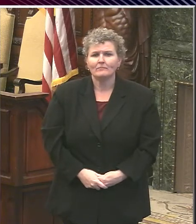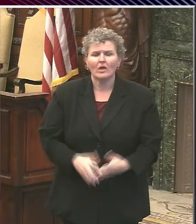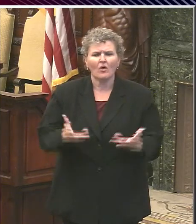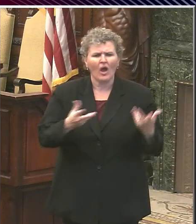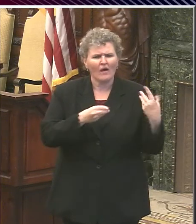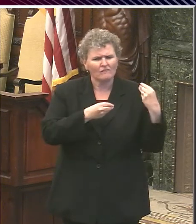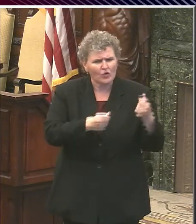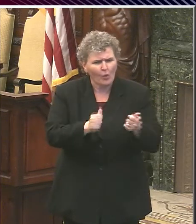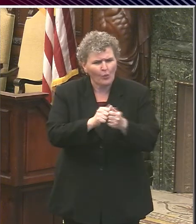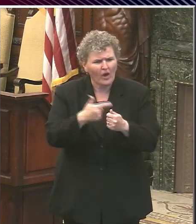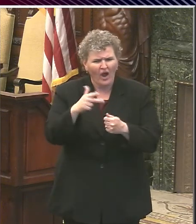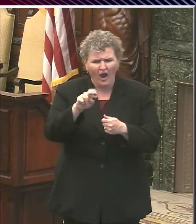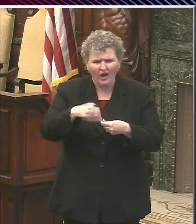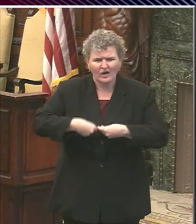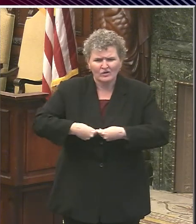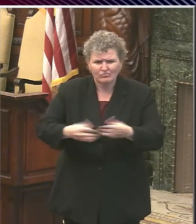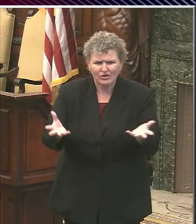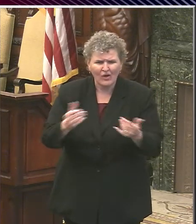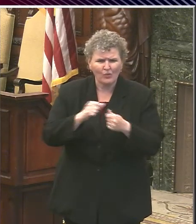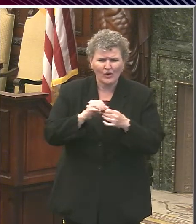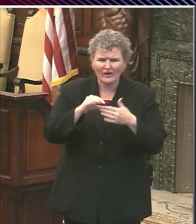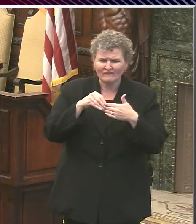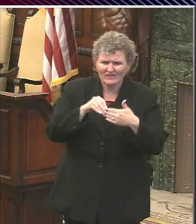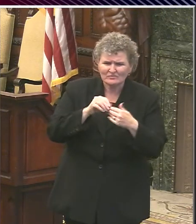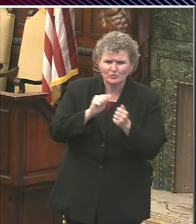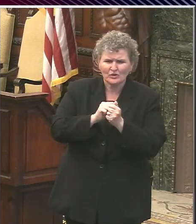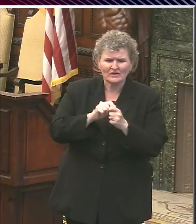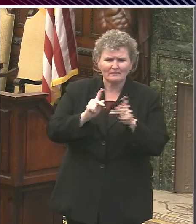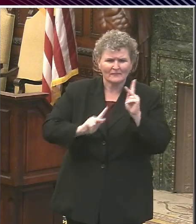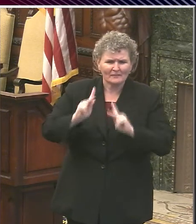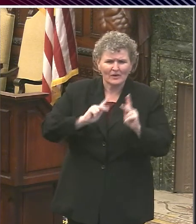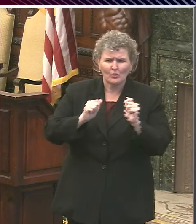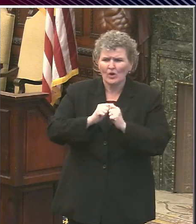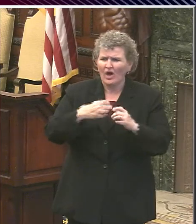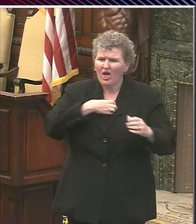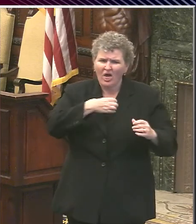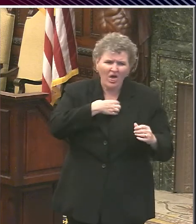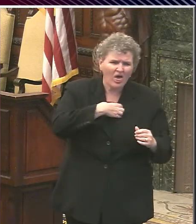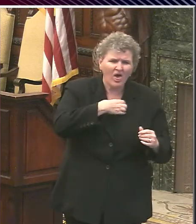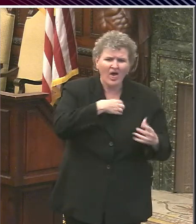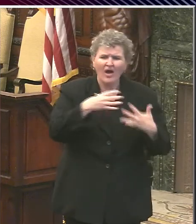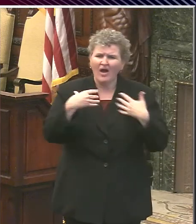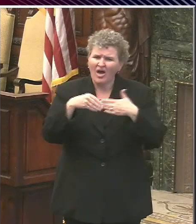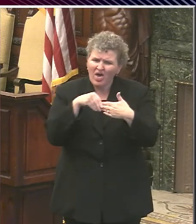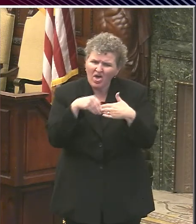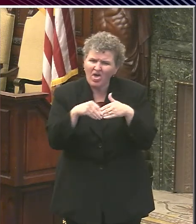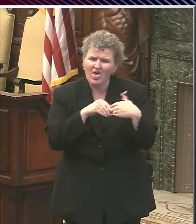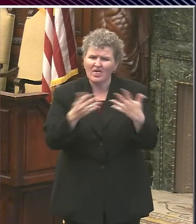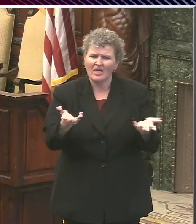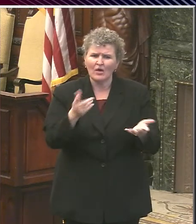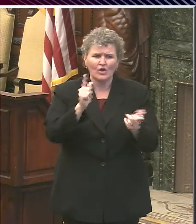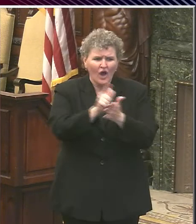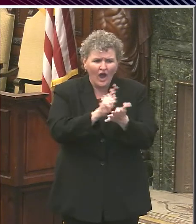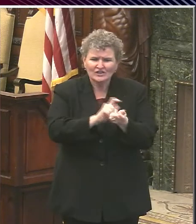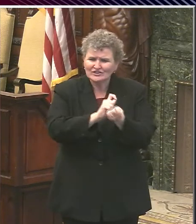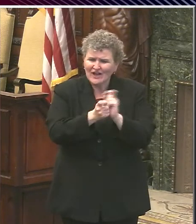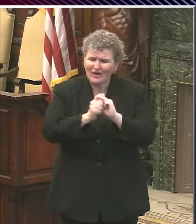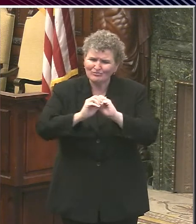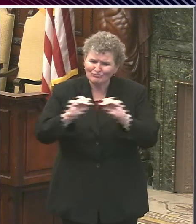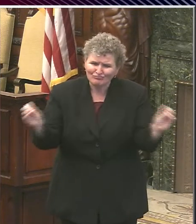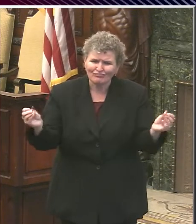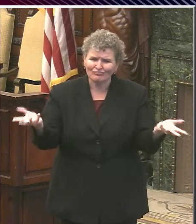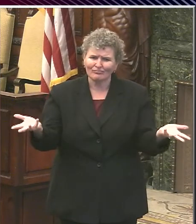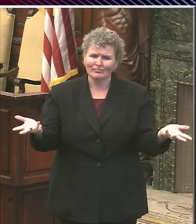loosened in Pennsylvania. And while certainly folks argue that the gun laws are too loose, they haven't changed in any way. But there is a 30%